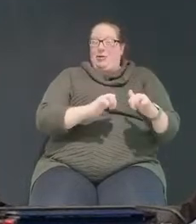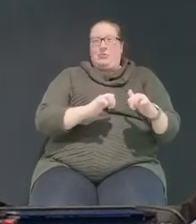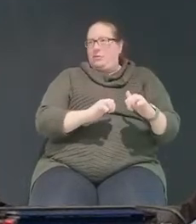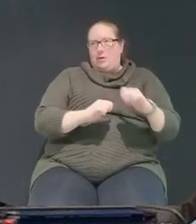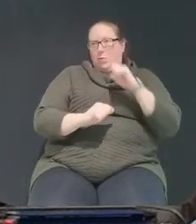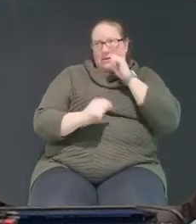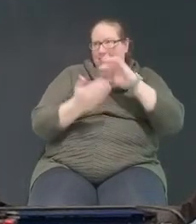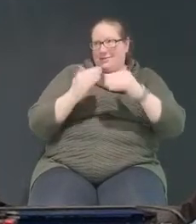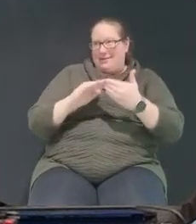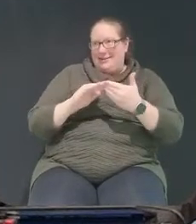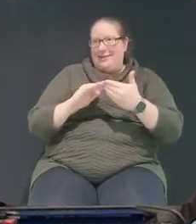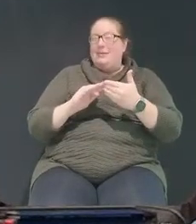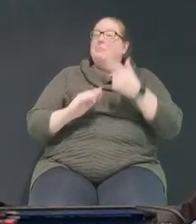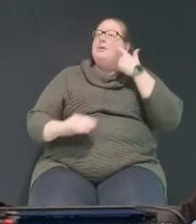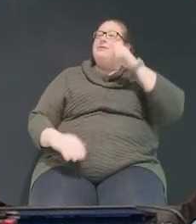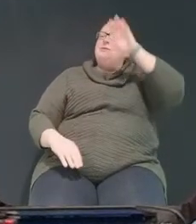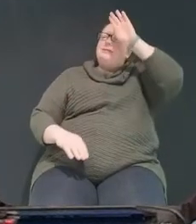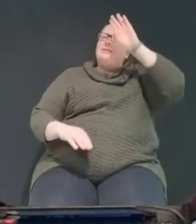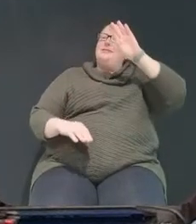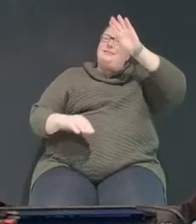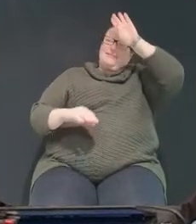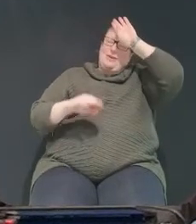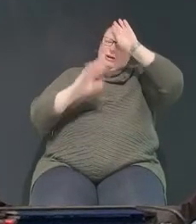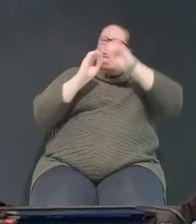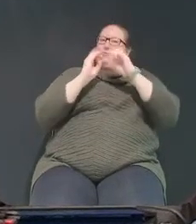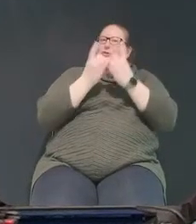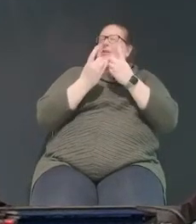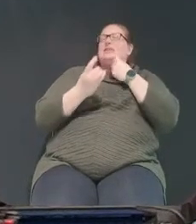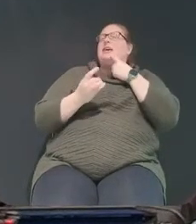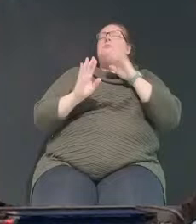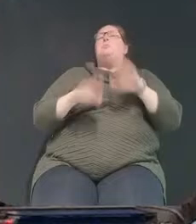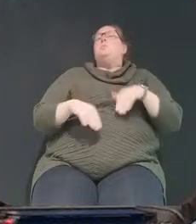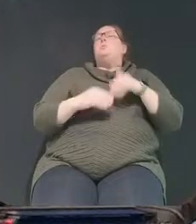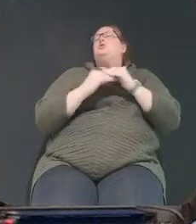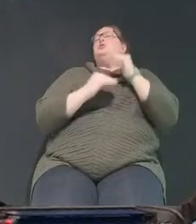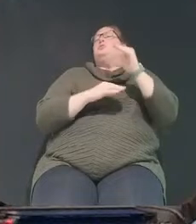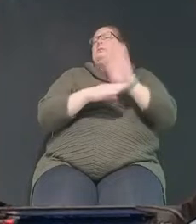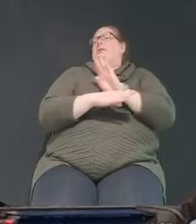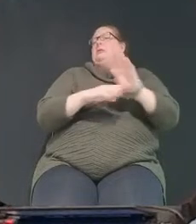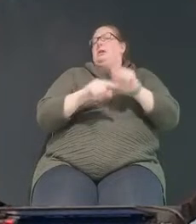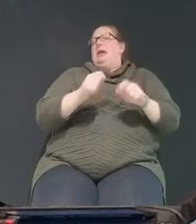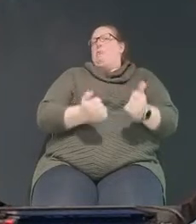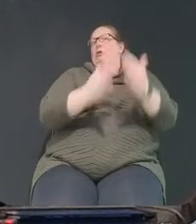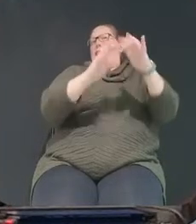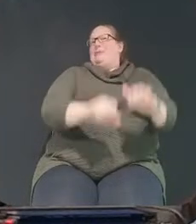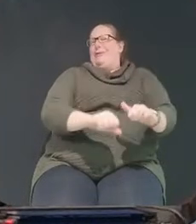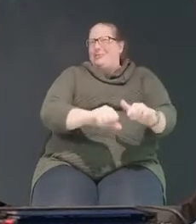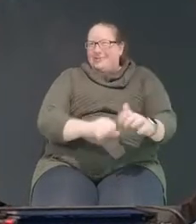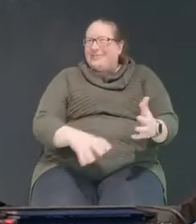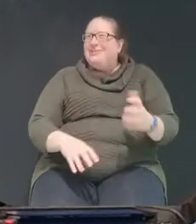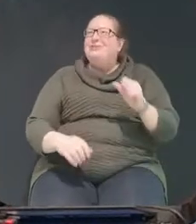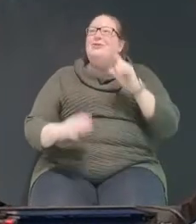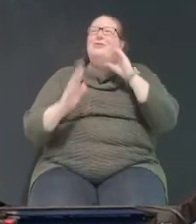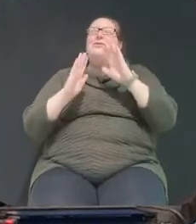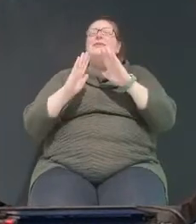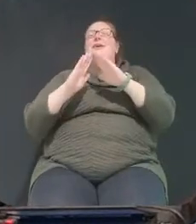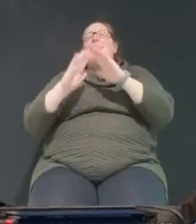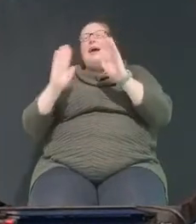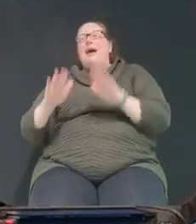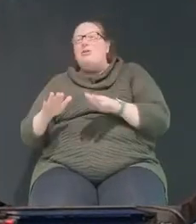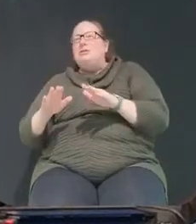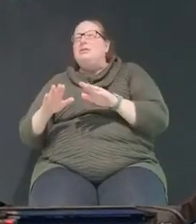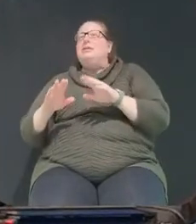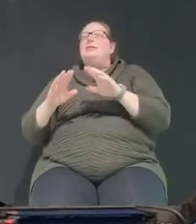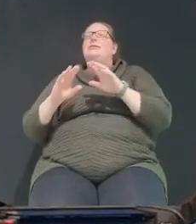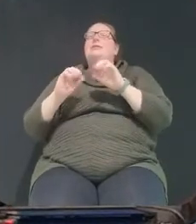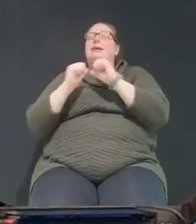interesting. So, but yeah, you'll see human services, the health department, different agencies are